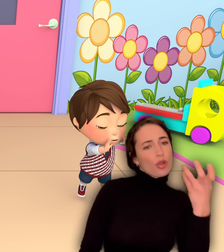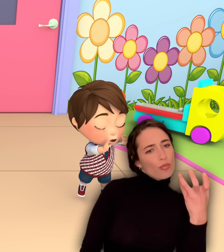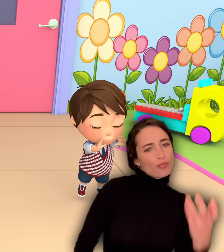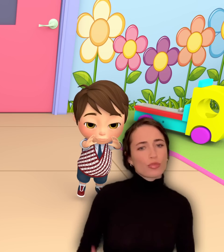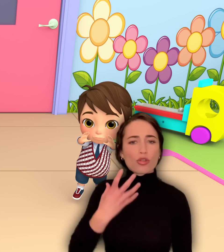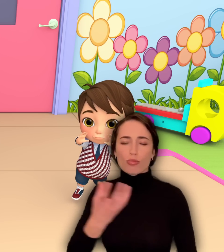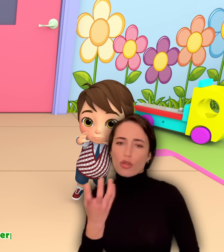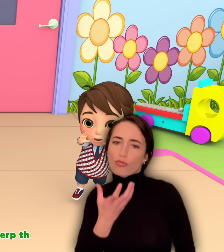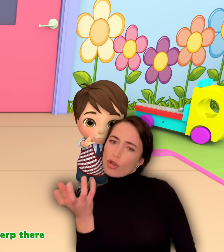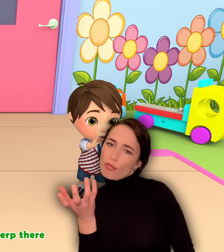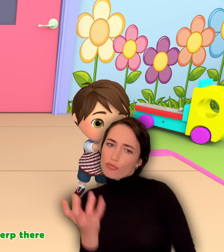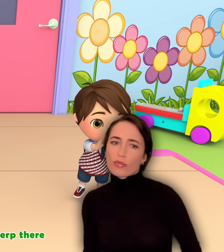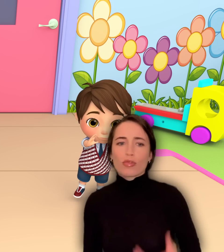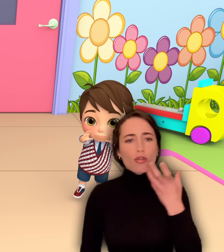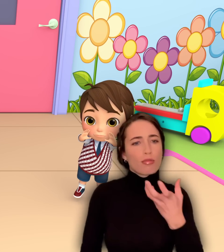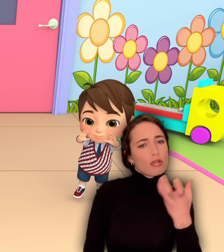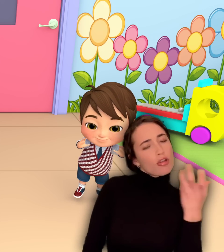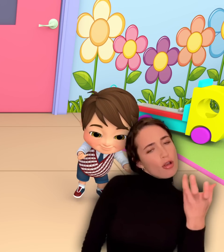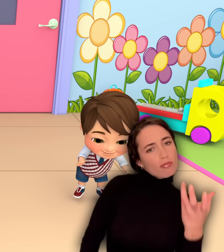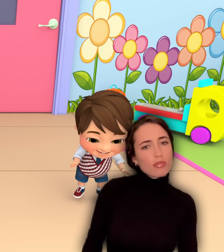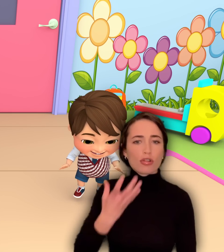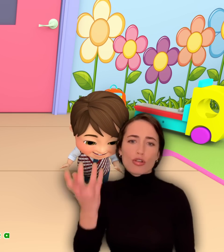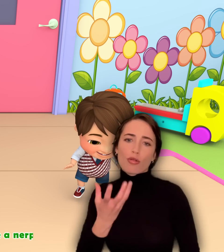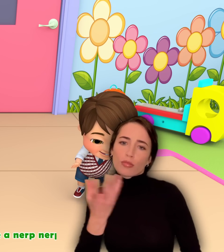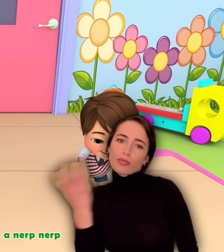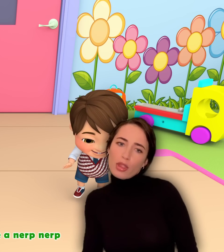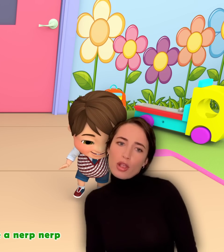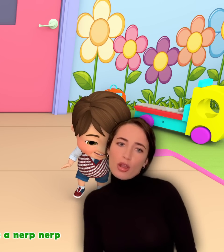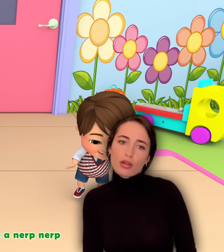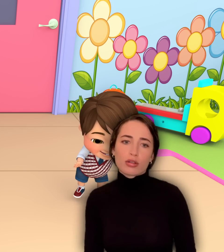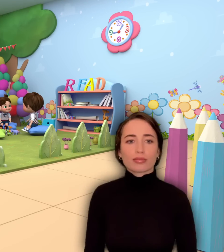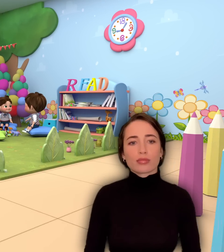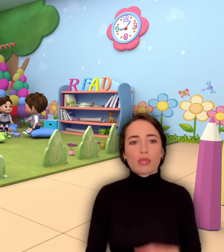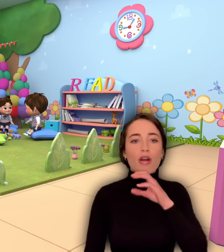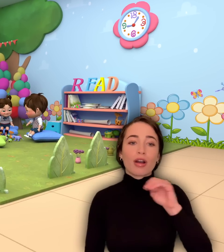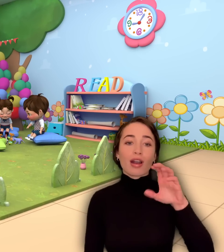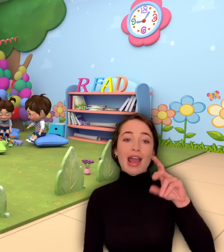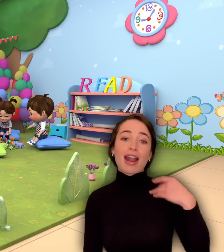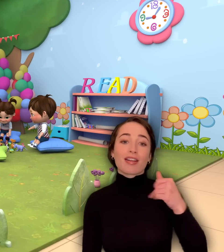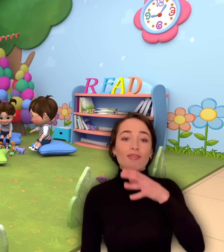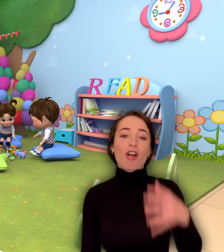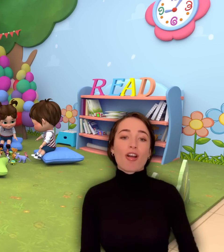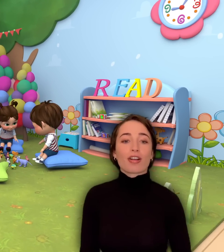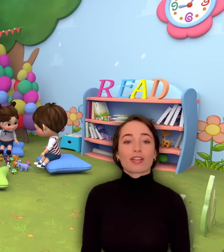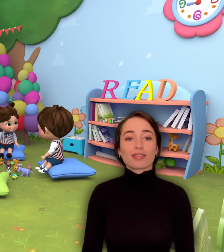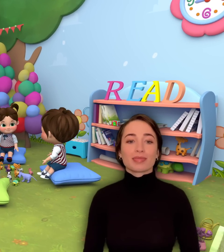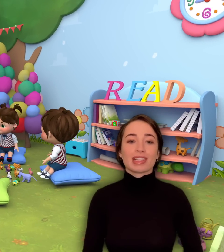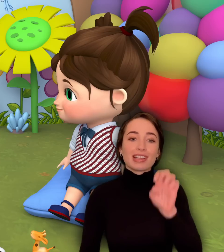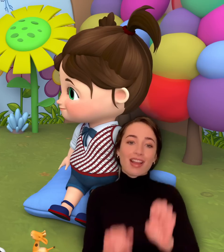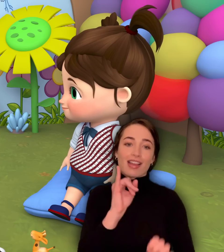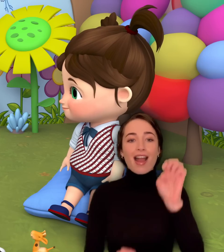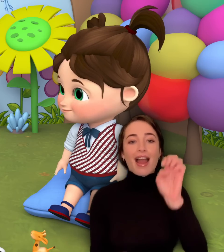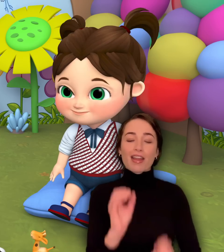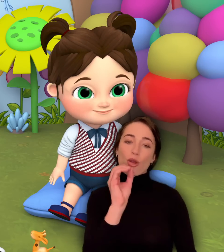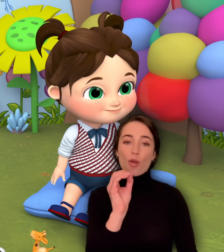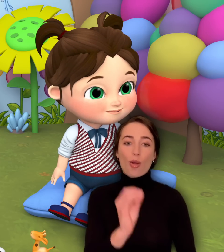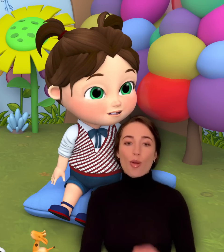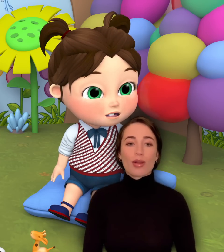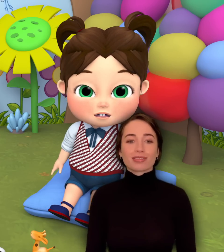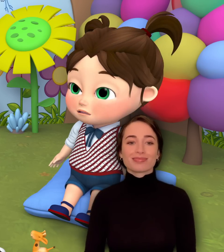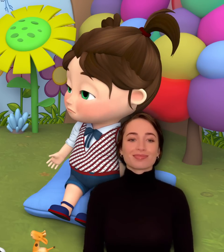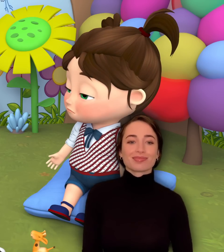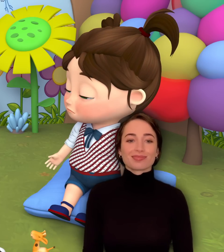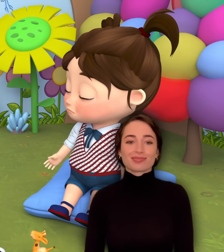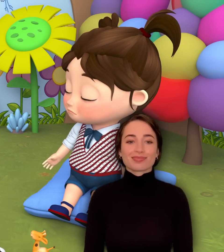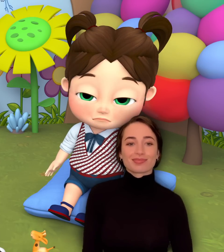With a nerp nerp here and a nerp nerp there, here a nerp, there a nerp, everywhere a nerp nerp. Old MacDonald had a farm,